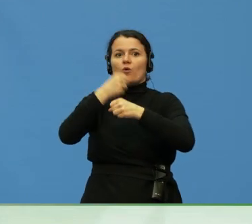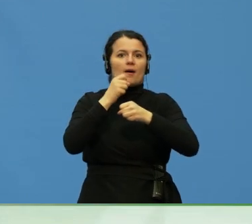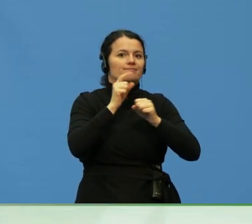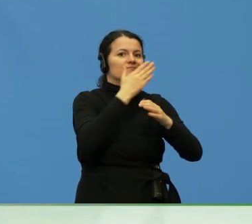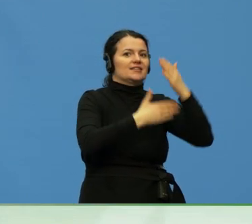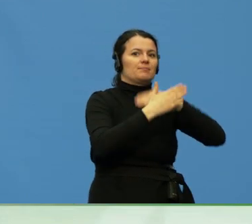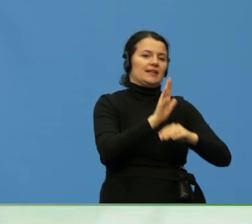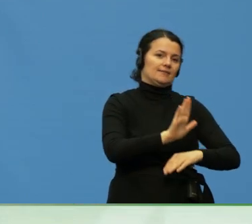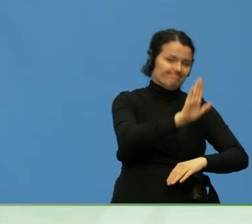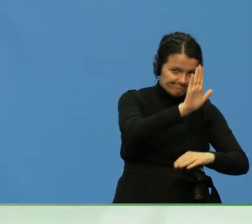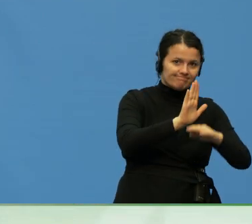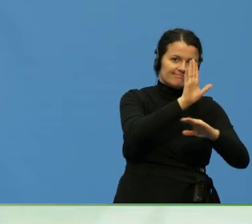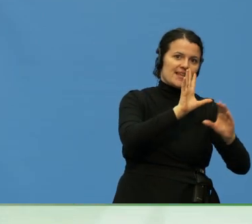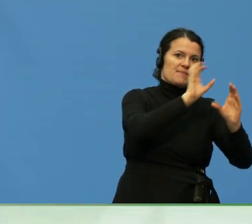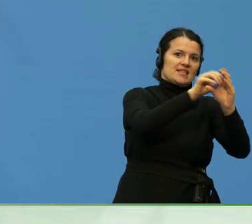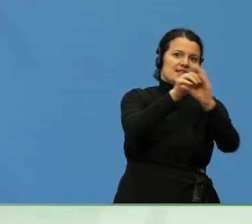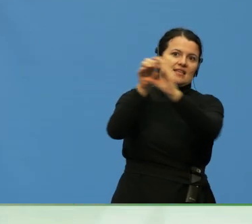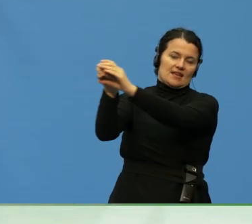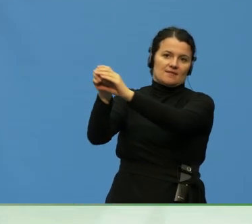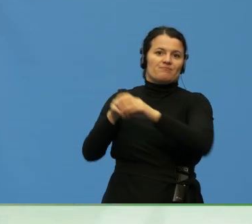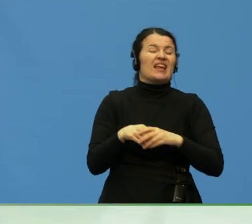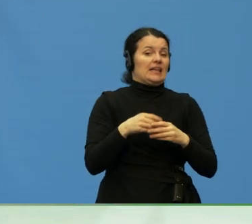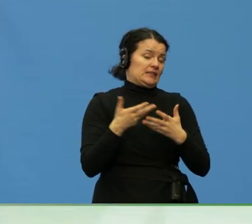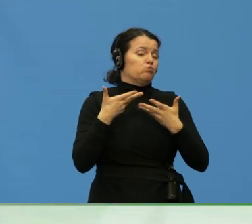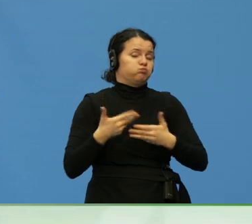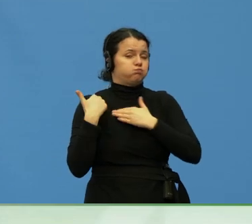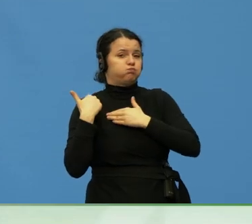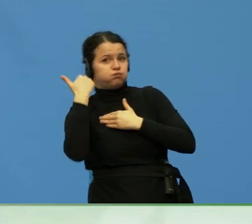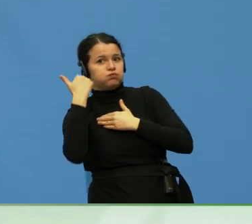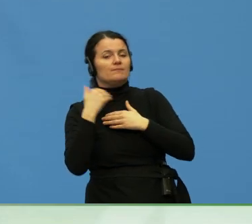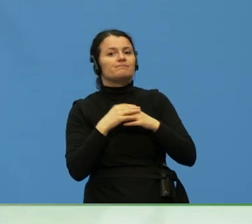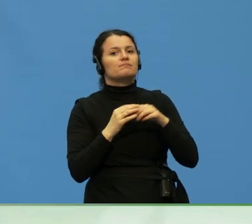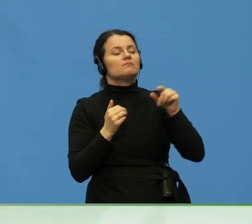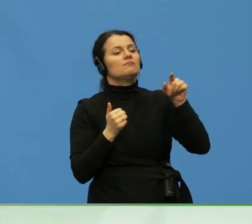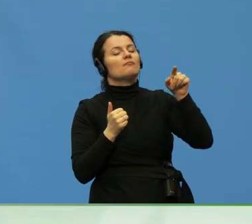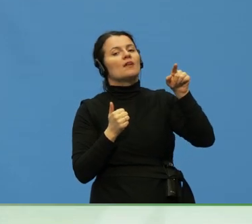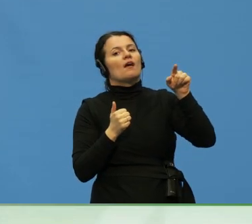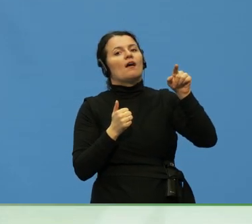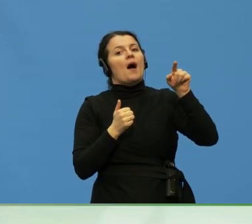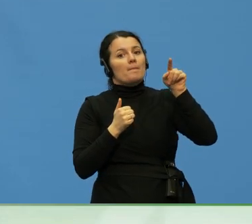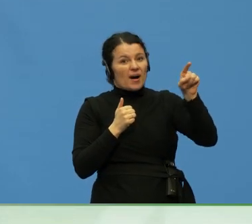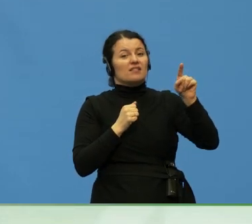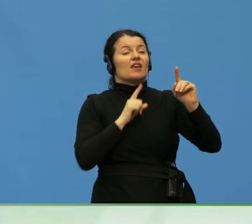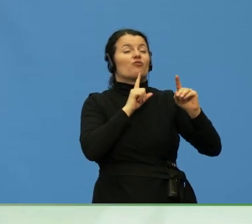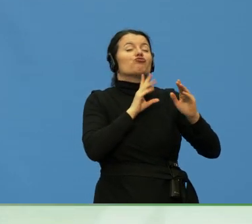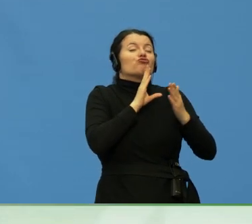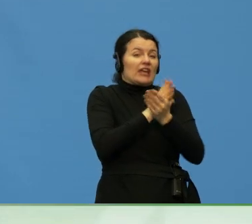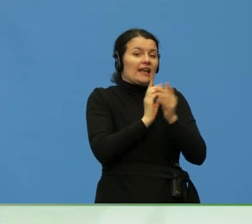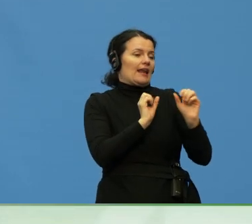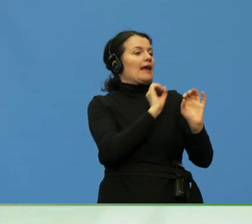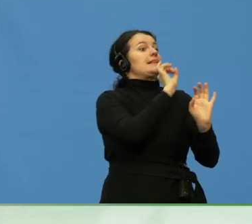Thank you, Carla. We got 70 minutes and 31 seconds left, so I would like then